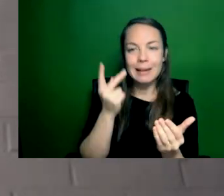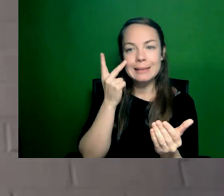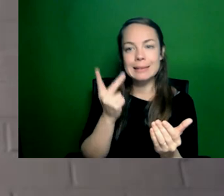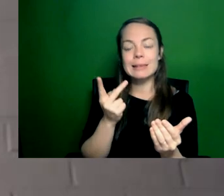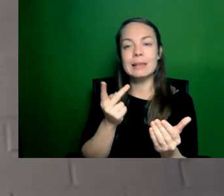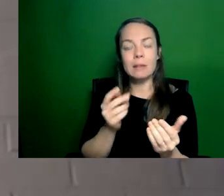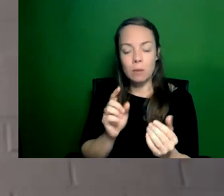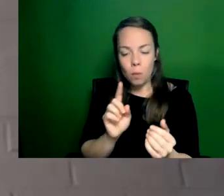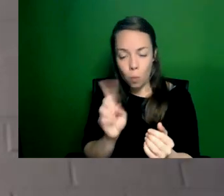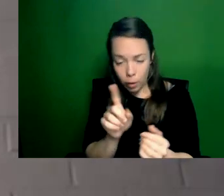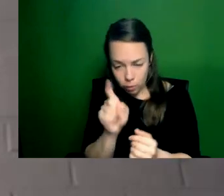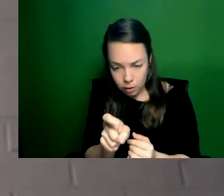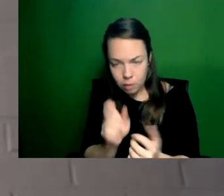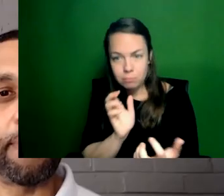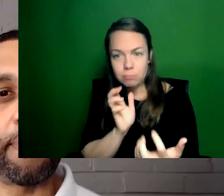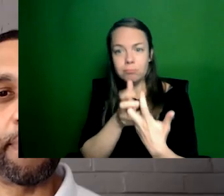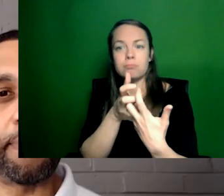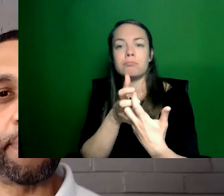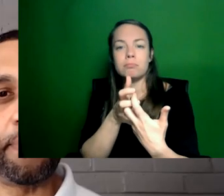meeting people where they're at. It's just that simple.